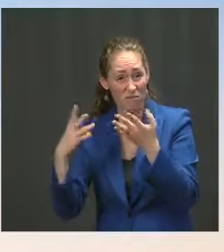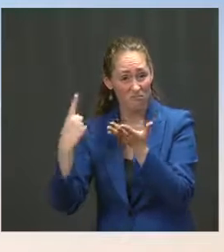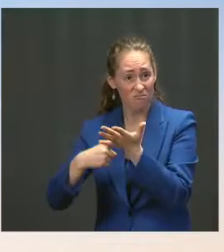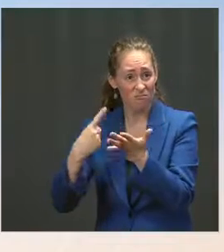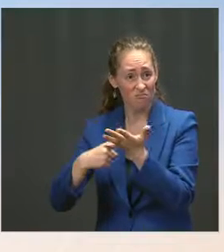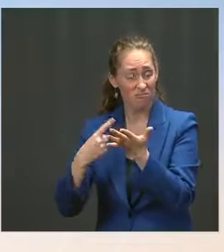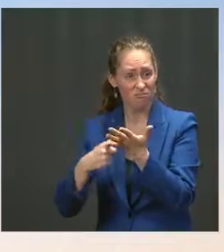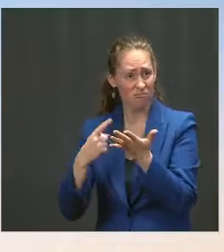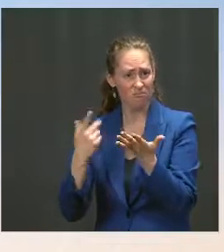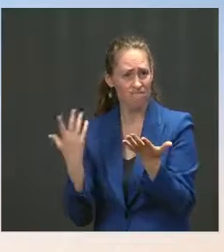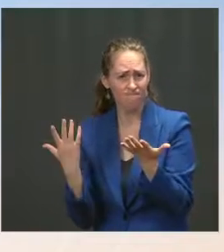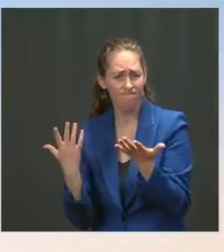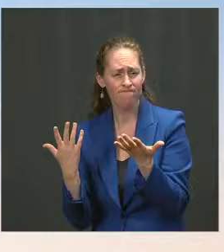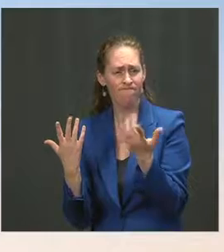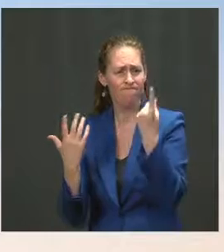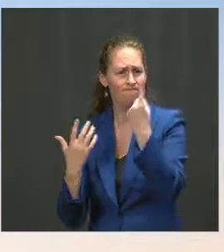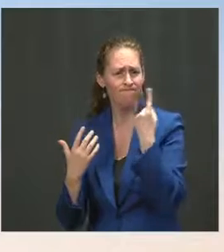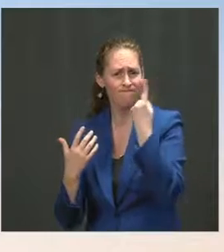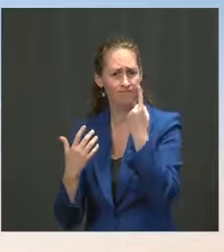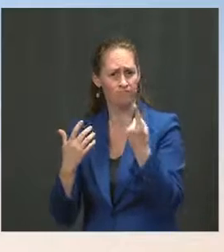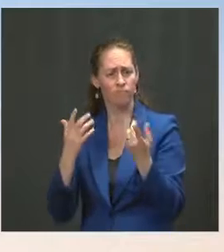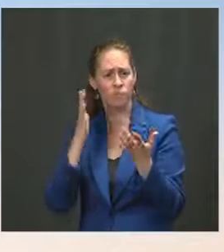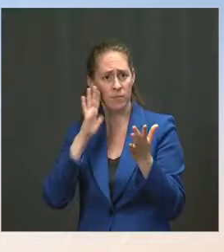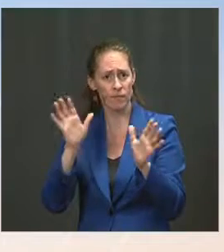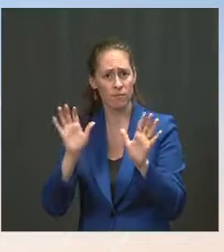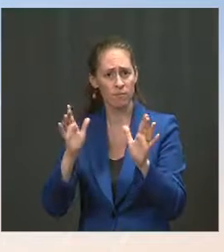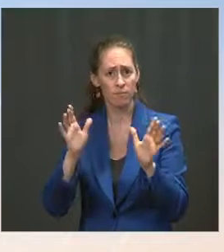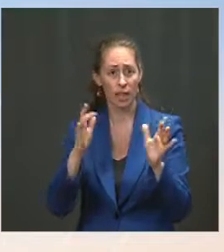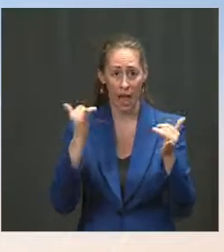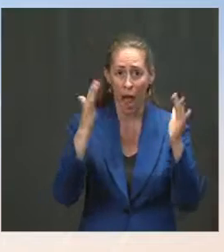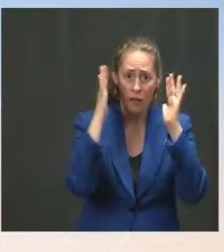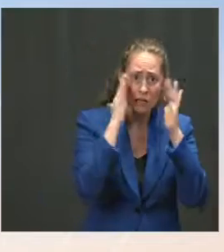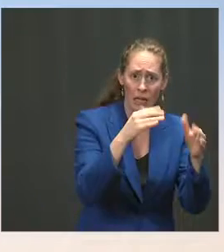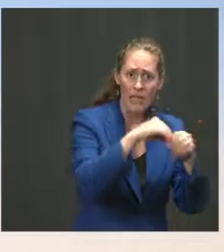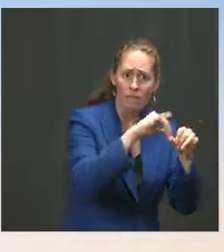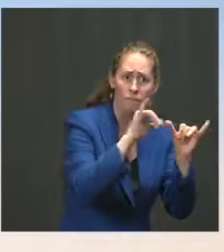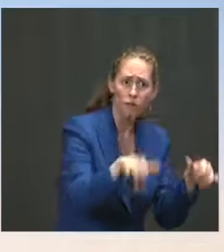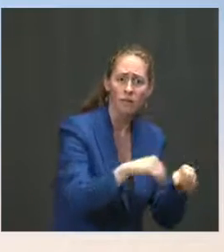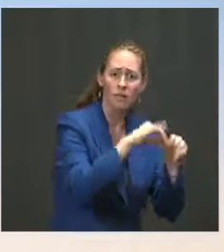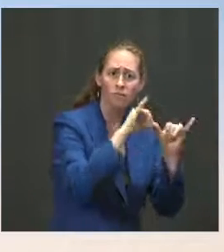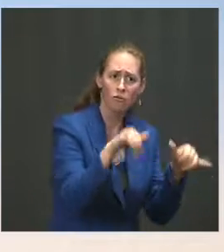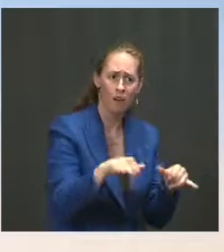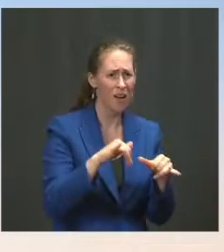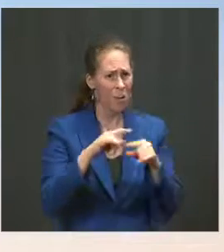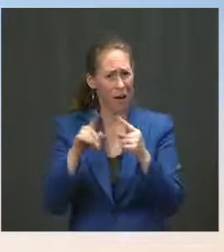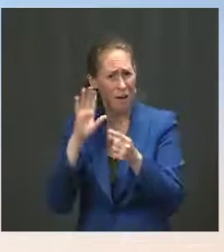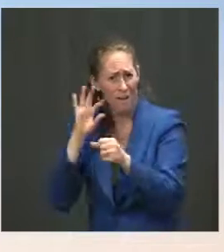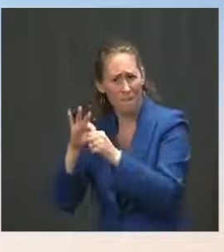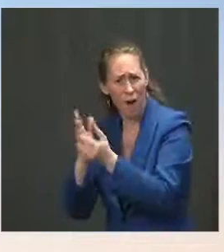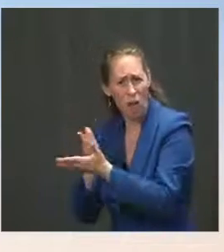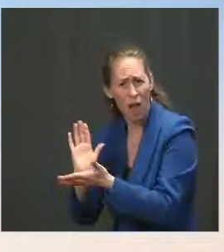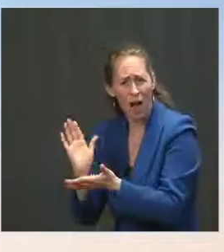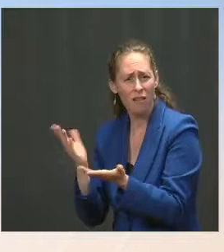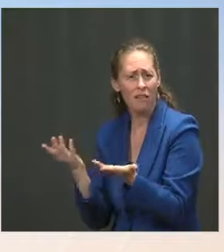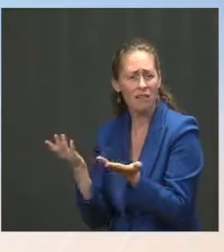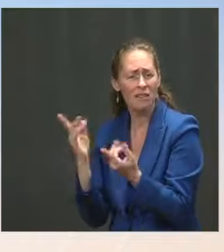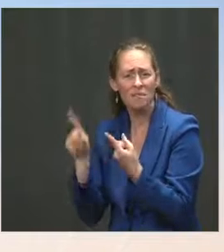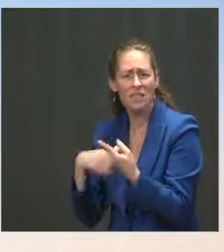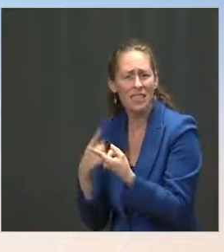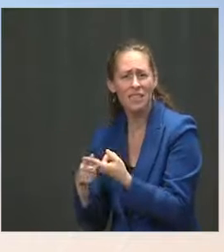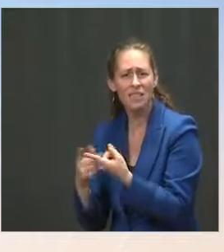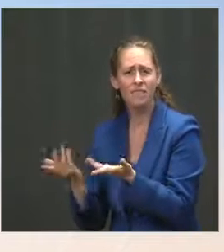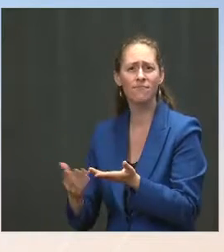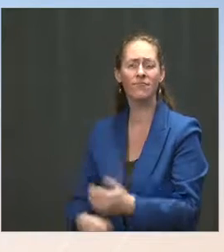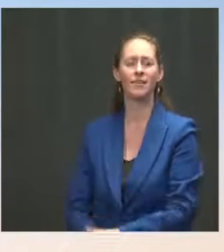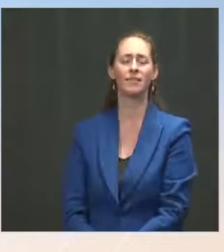he is doing with infrastructure on voting rights? Well, the president has given major